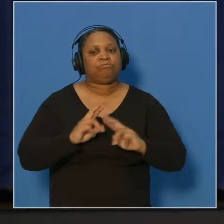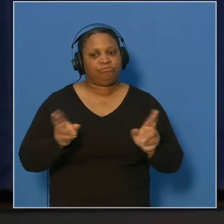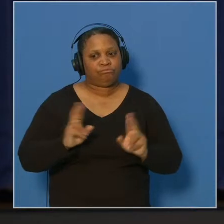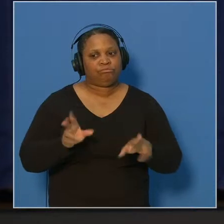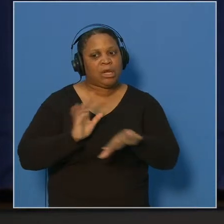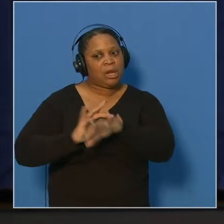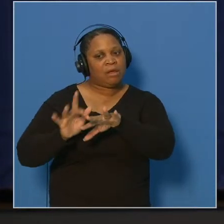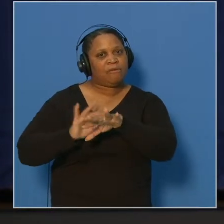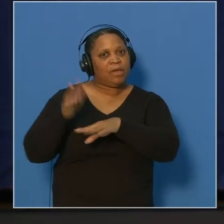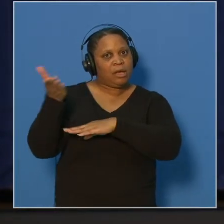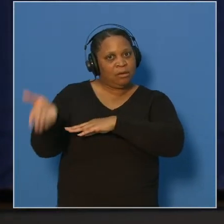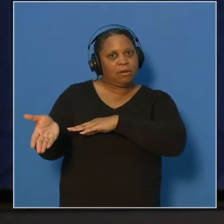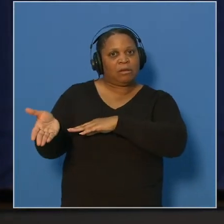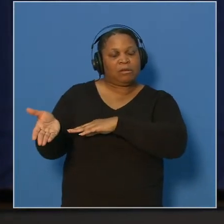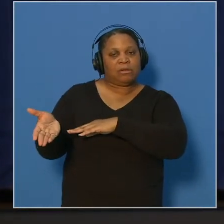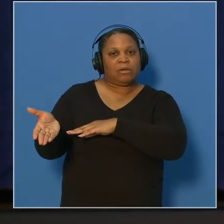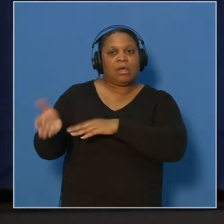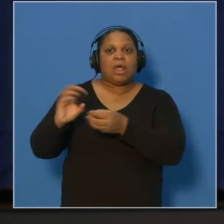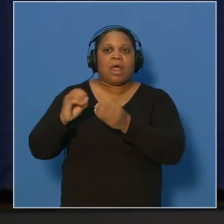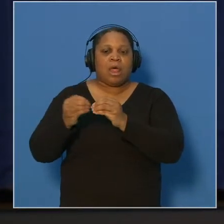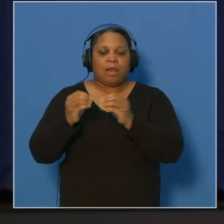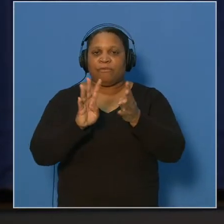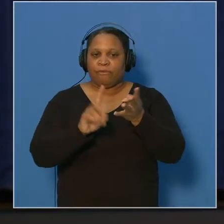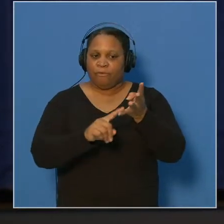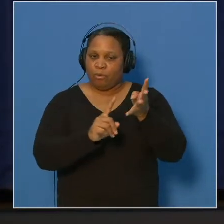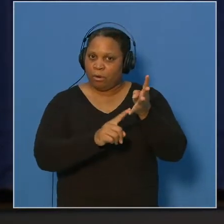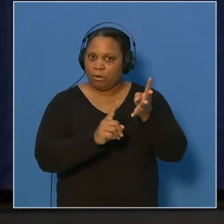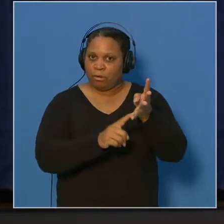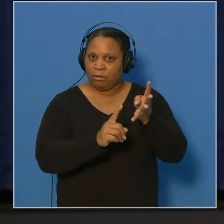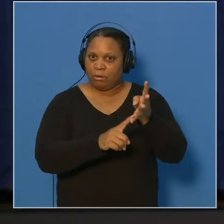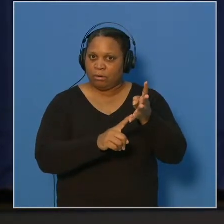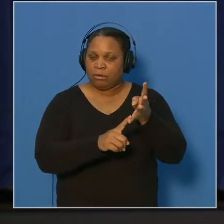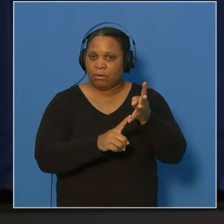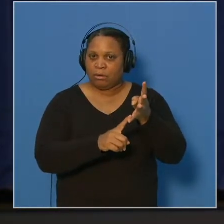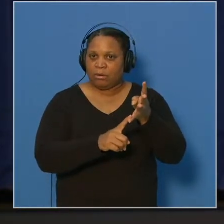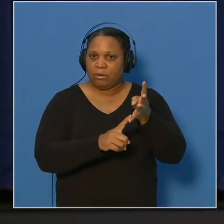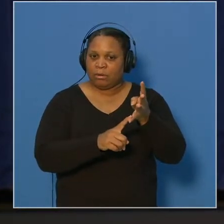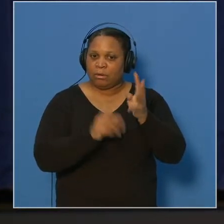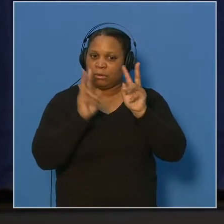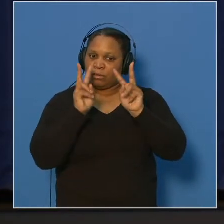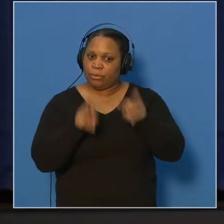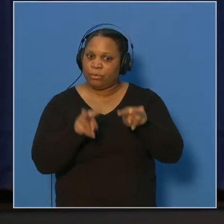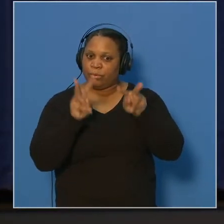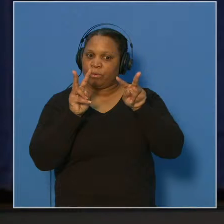available. Number four, the control burn should be constantly